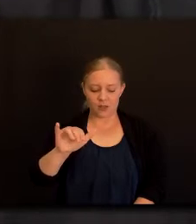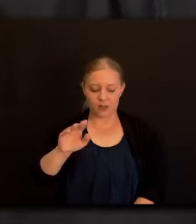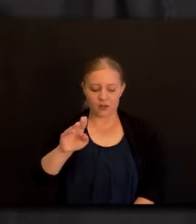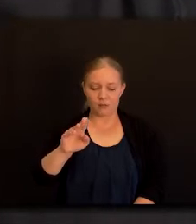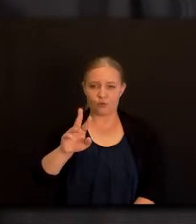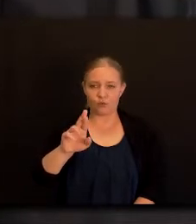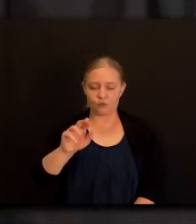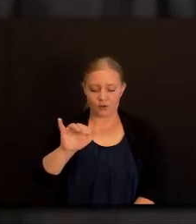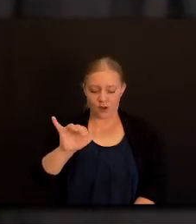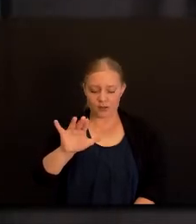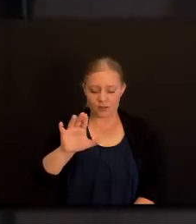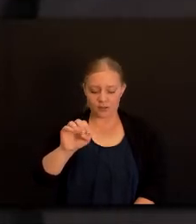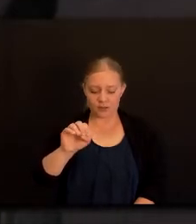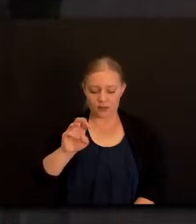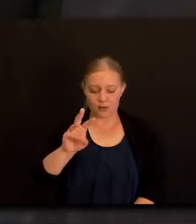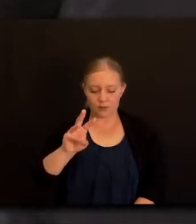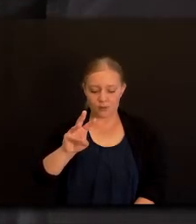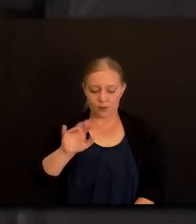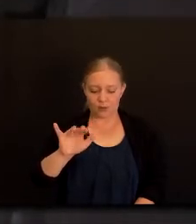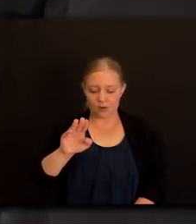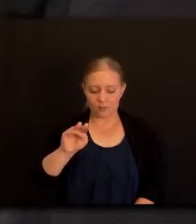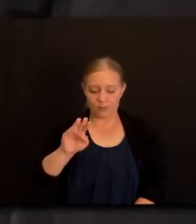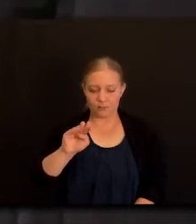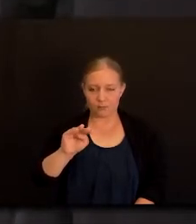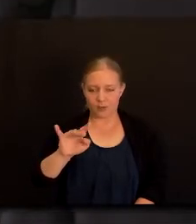Bryce William Miller.